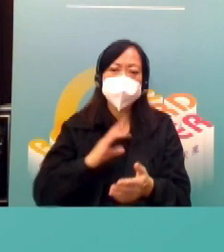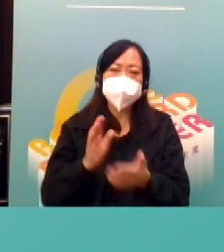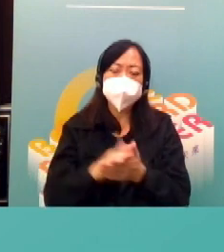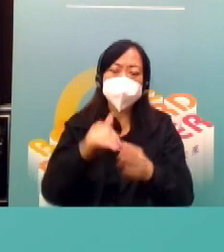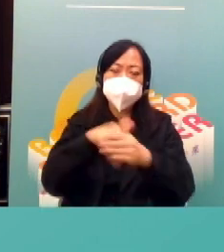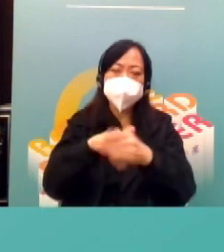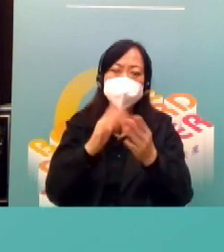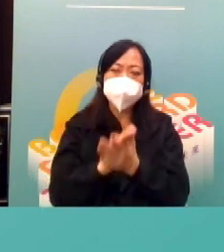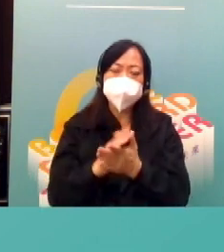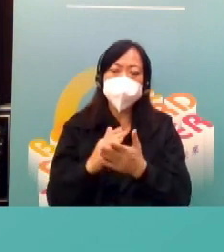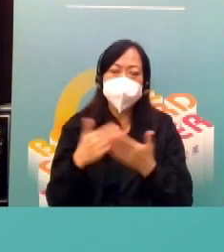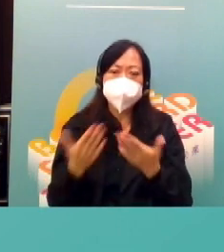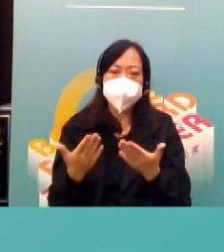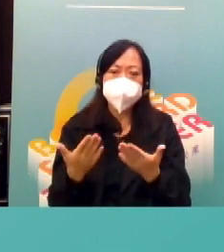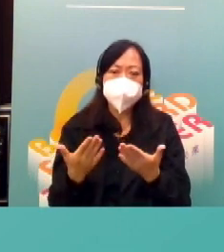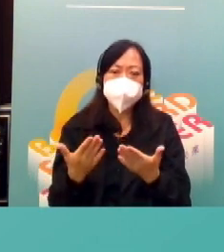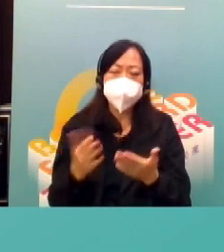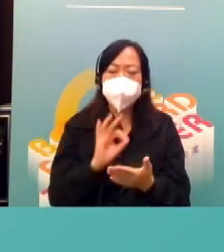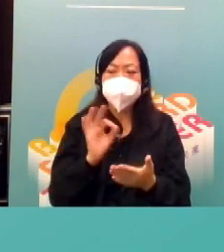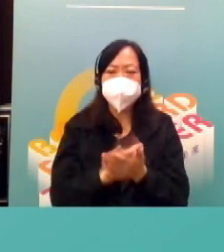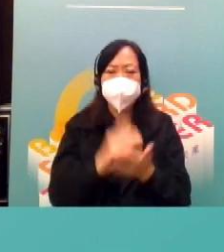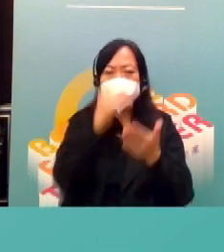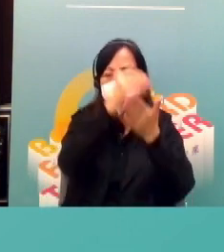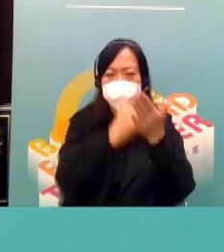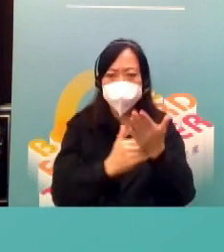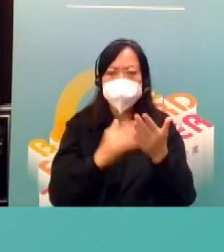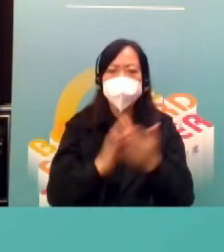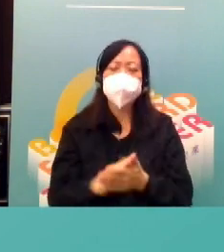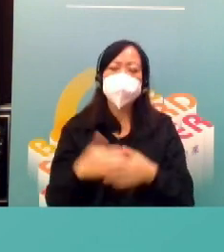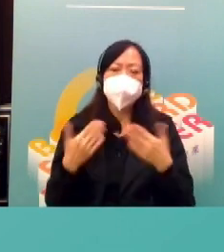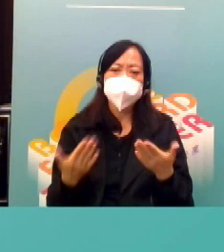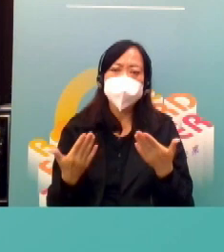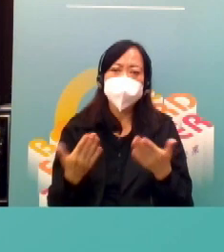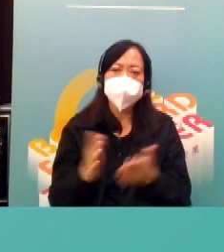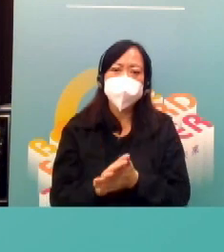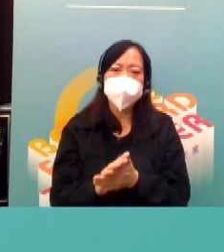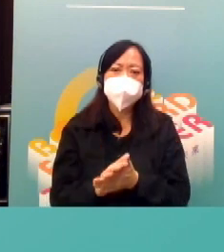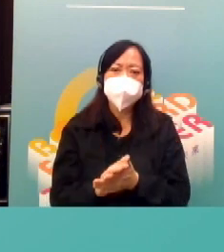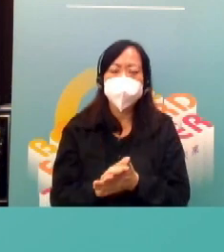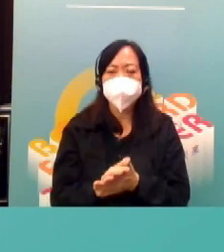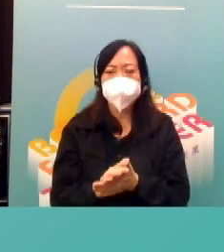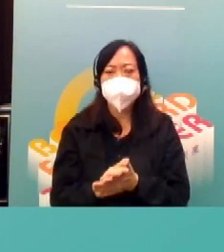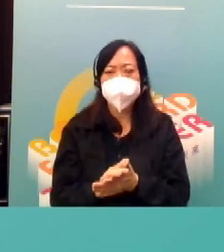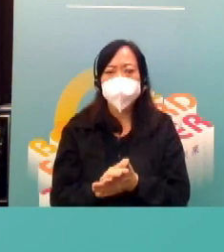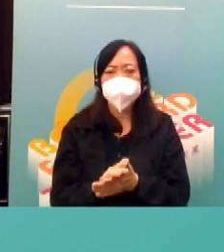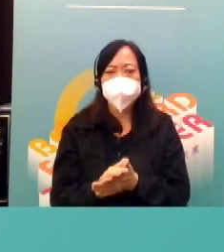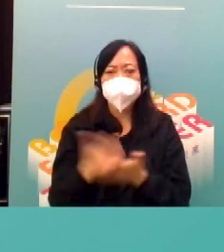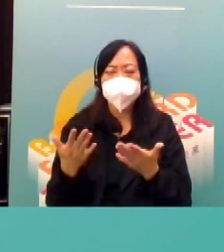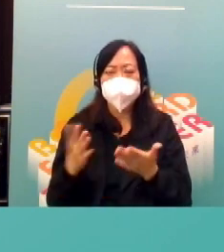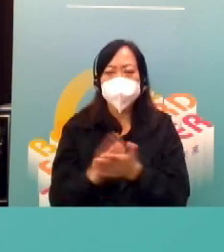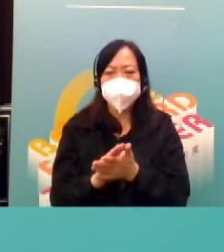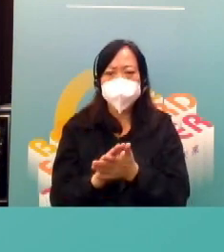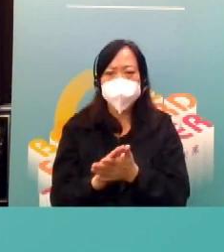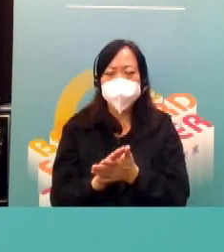be very specific. So we raise our capital into specific strategies. So I talked about our 3 verticals in backing